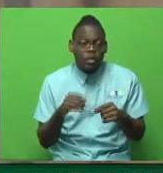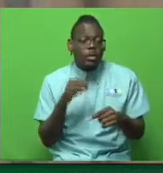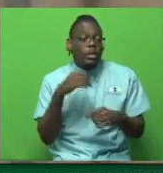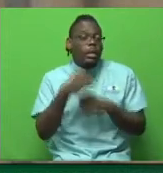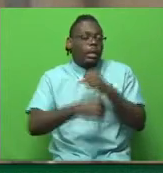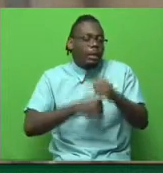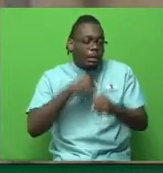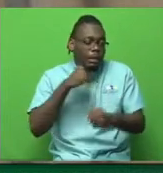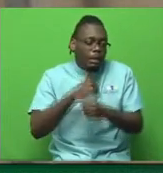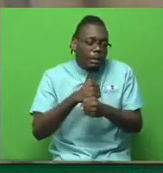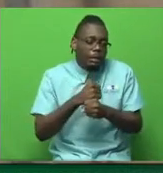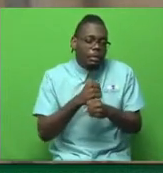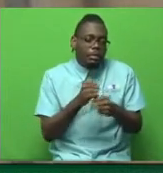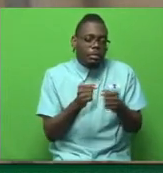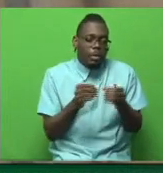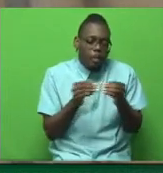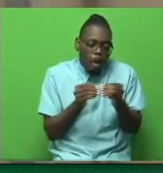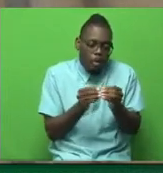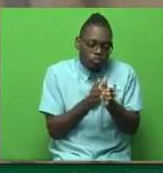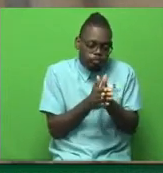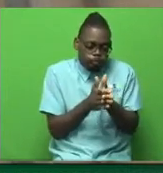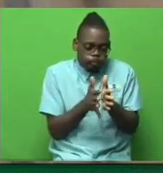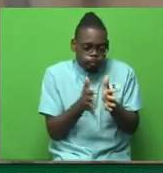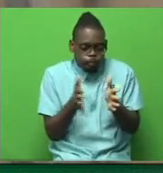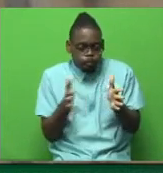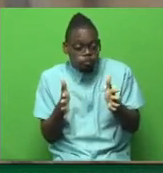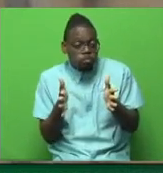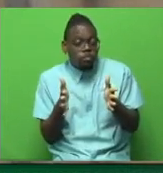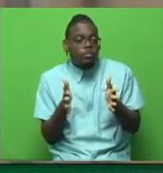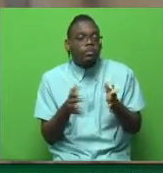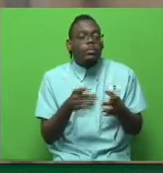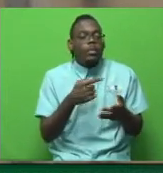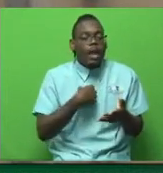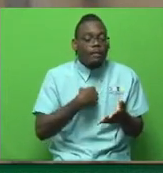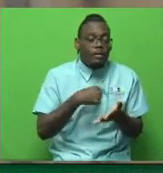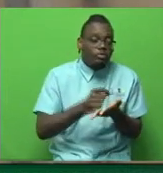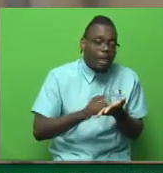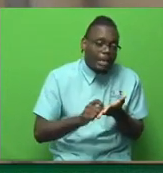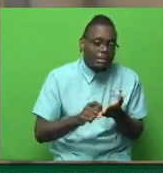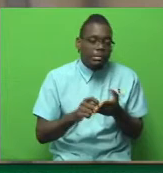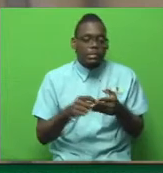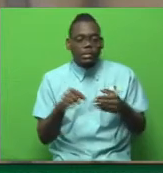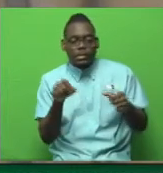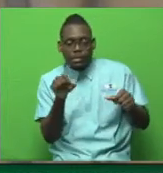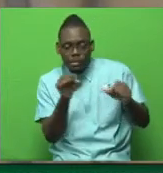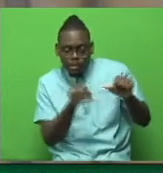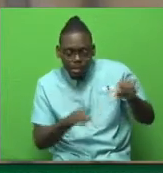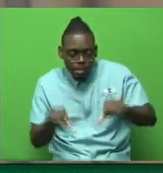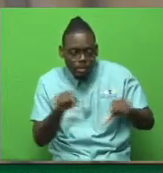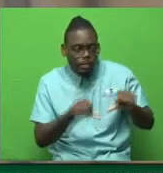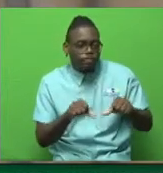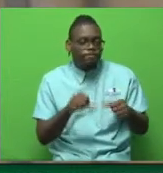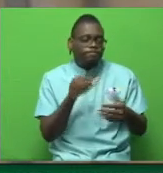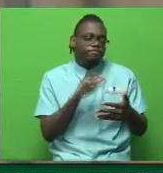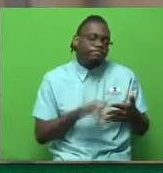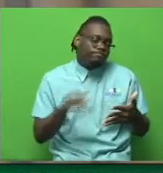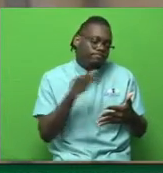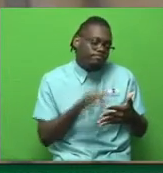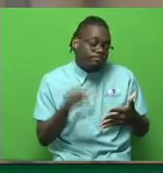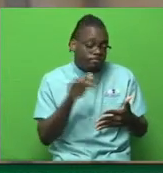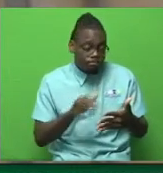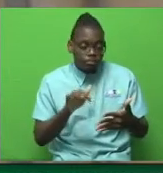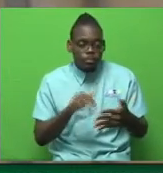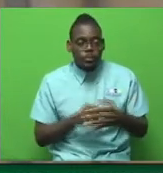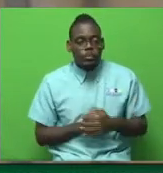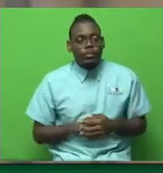and general knowledge skills in science and social studies that is what is happening at his Secondary School to ensure that these students